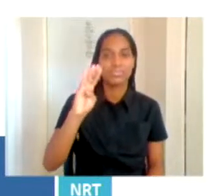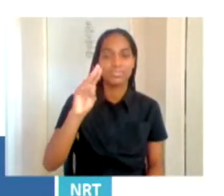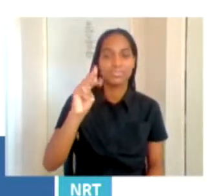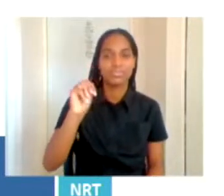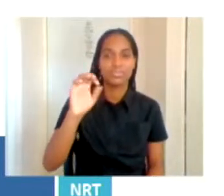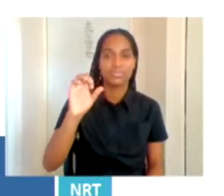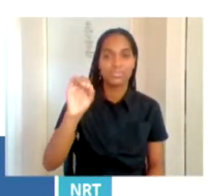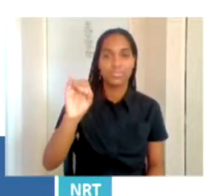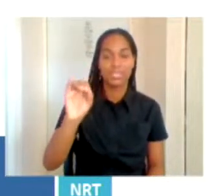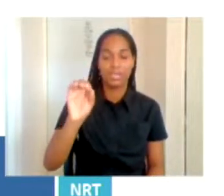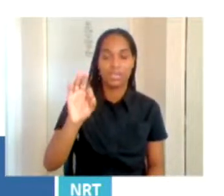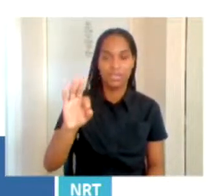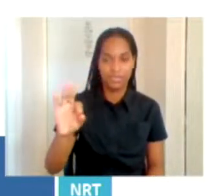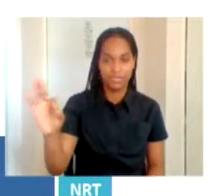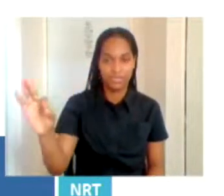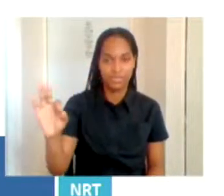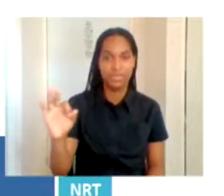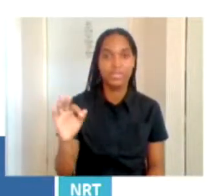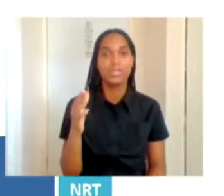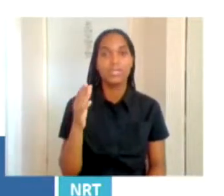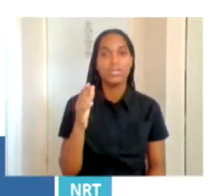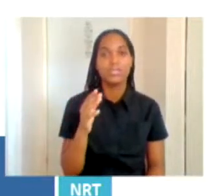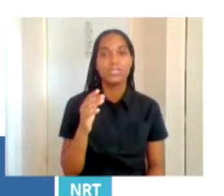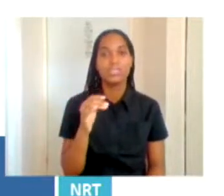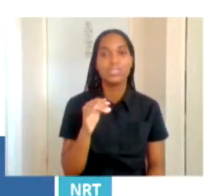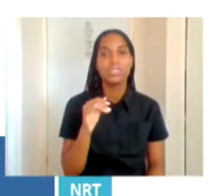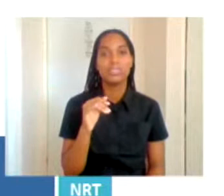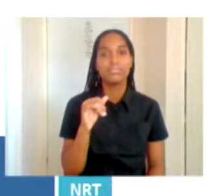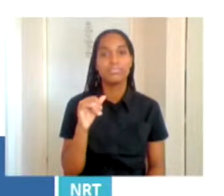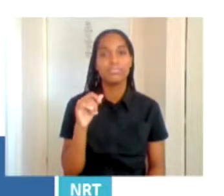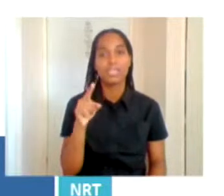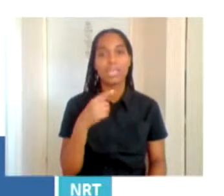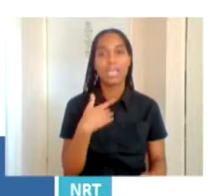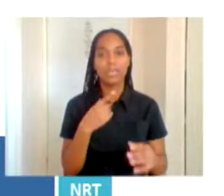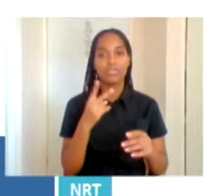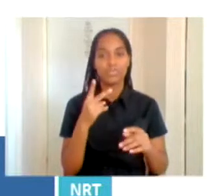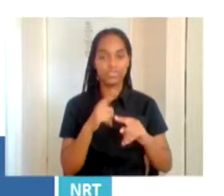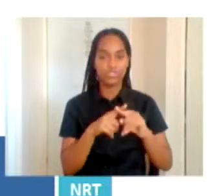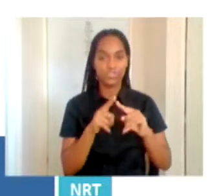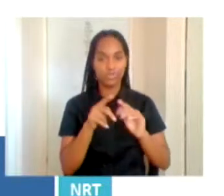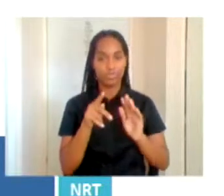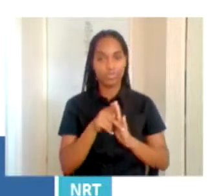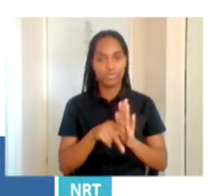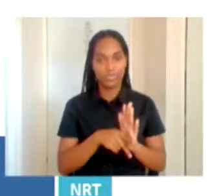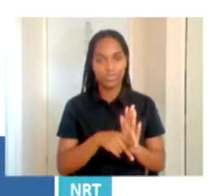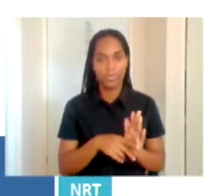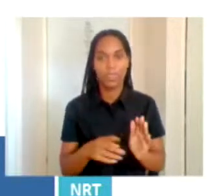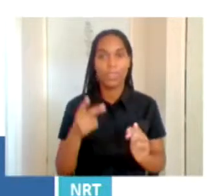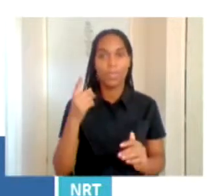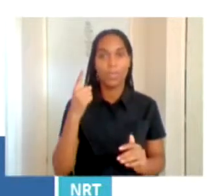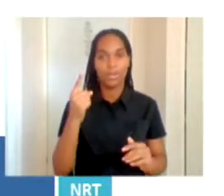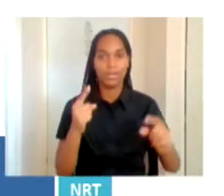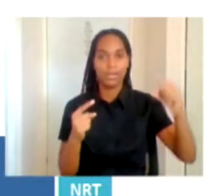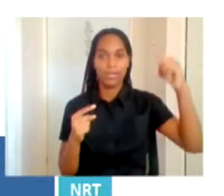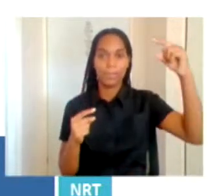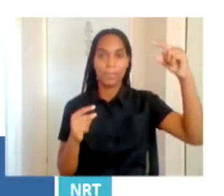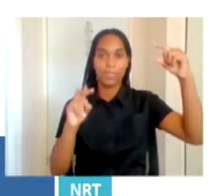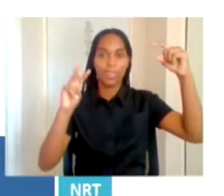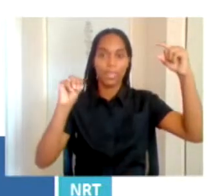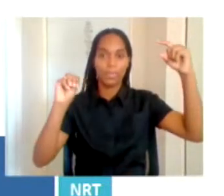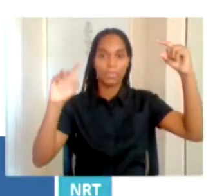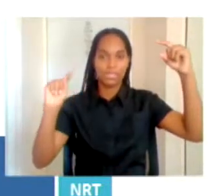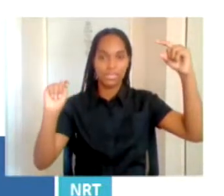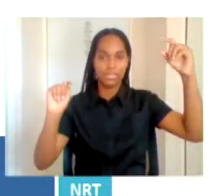layer. So Atsc has two different kind of protocol chosen. One is MMT, and the other one